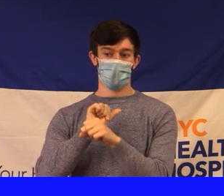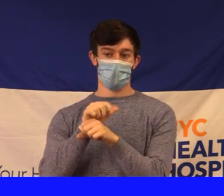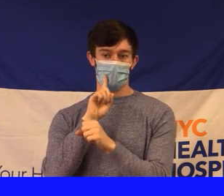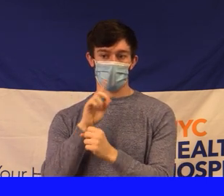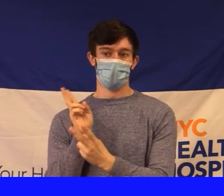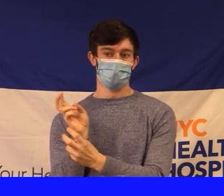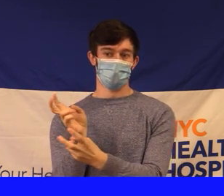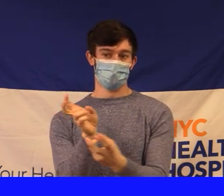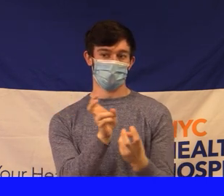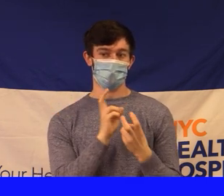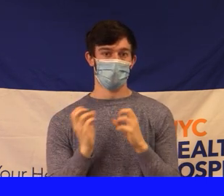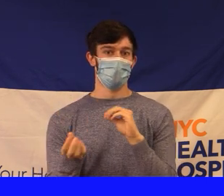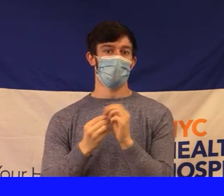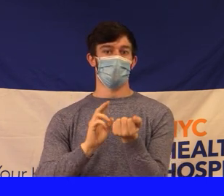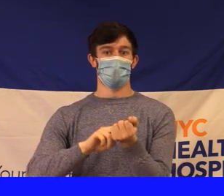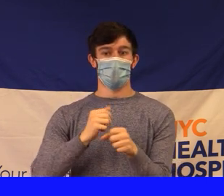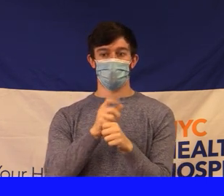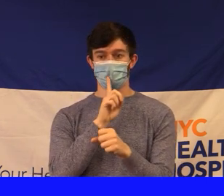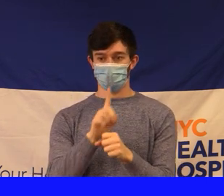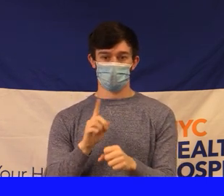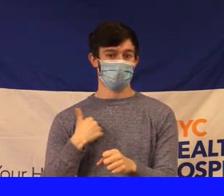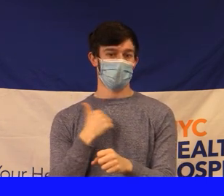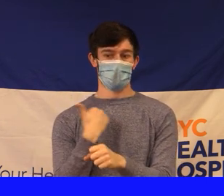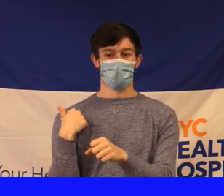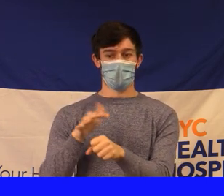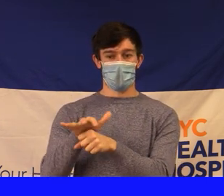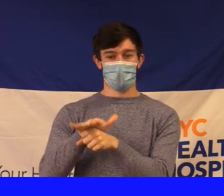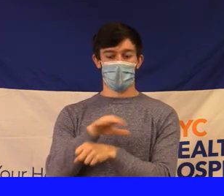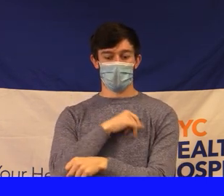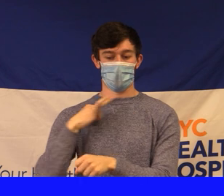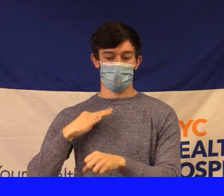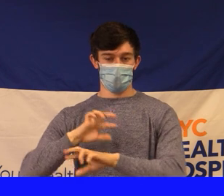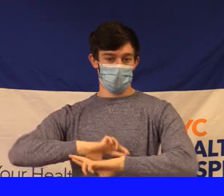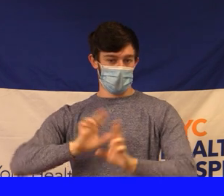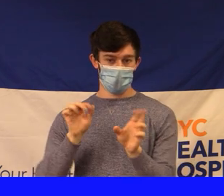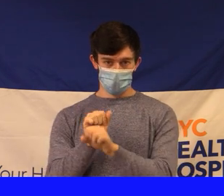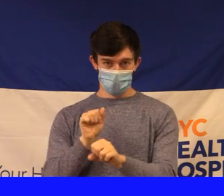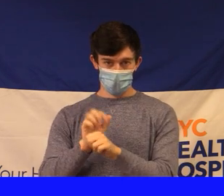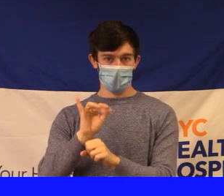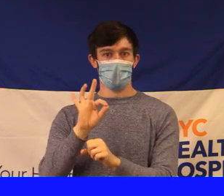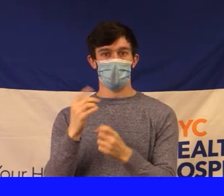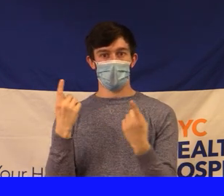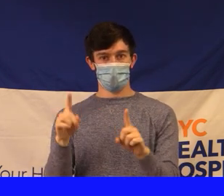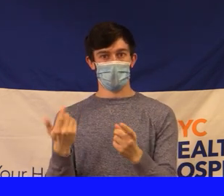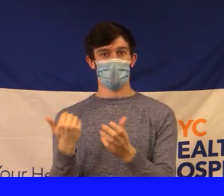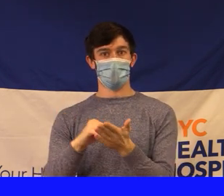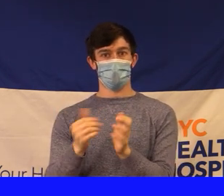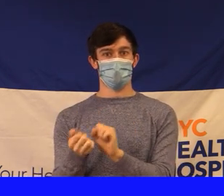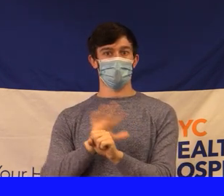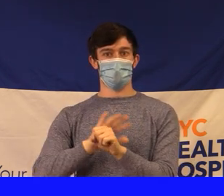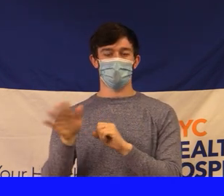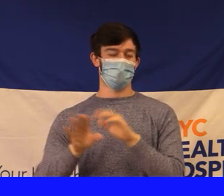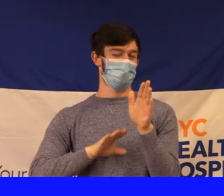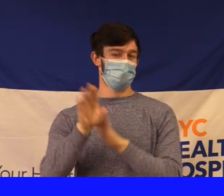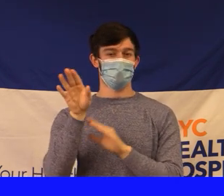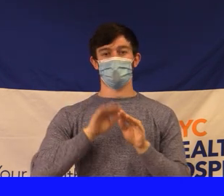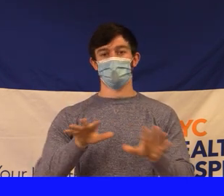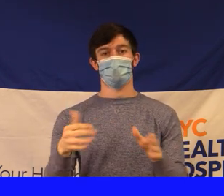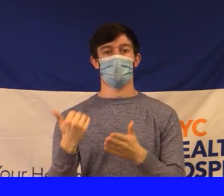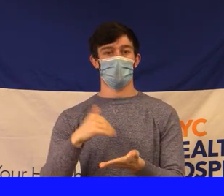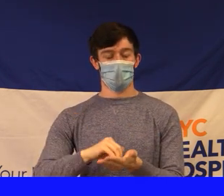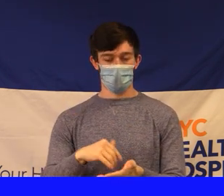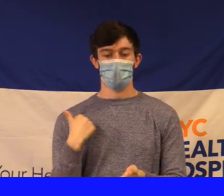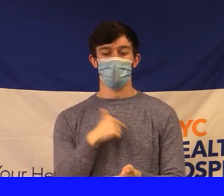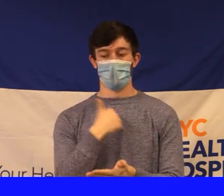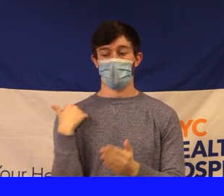resurgence, ensuring that we have enough staff in place. We also have 23 Council of Nurse Educator work groups